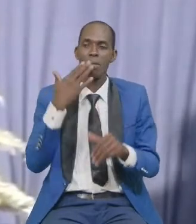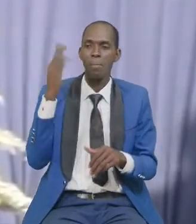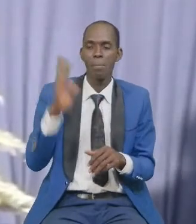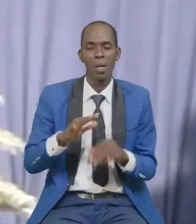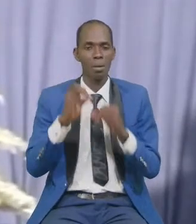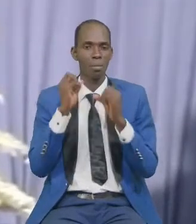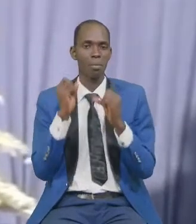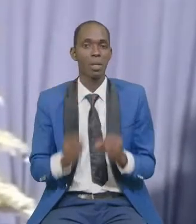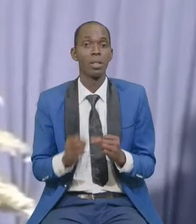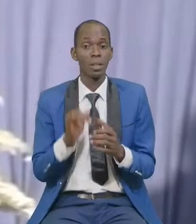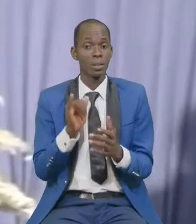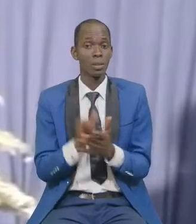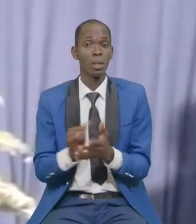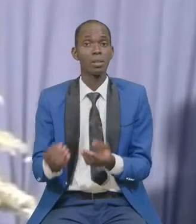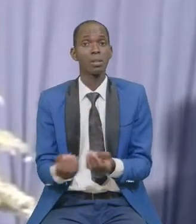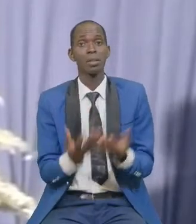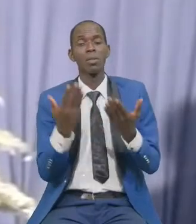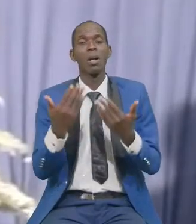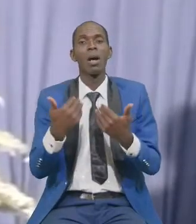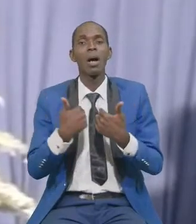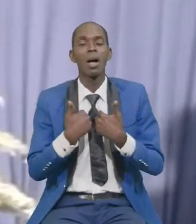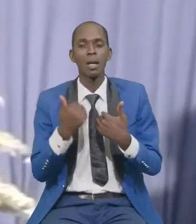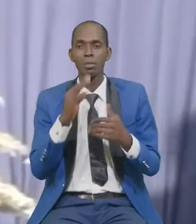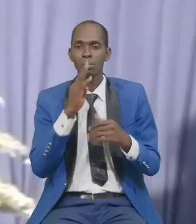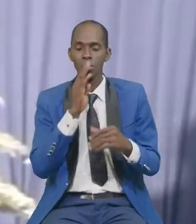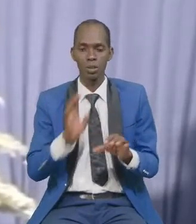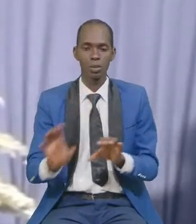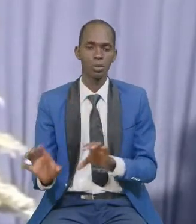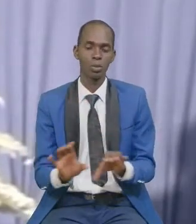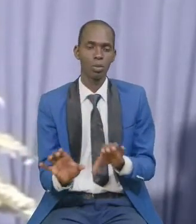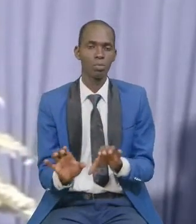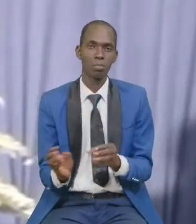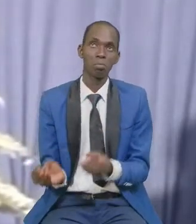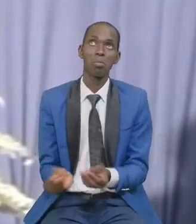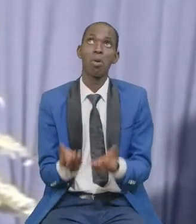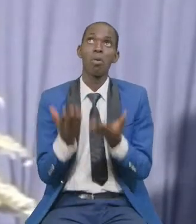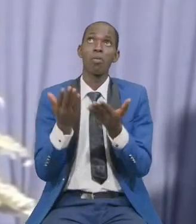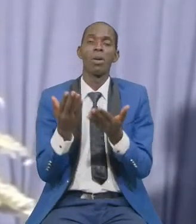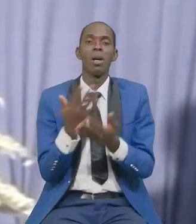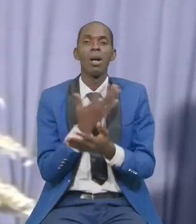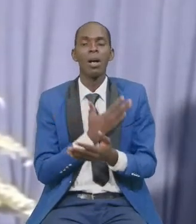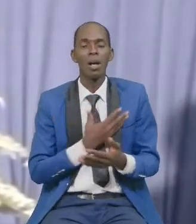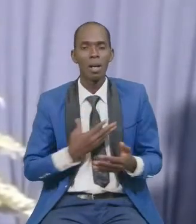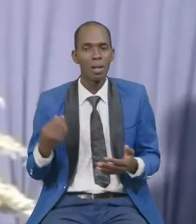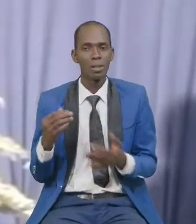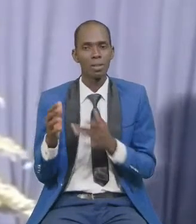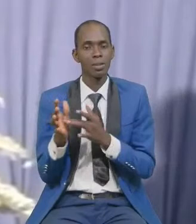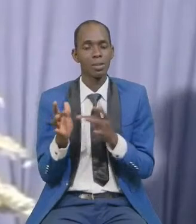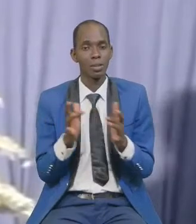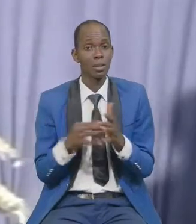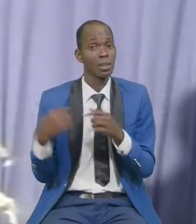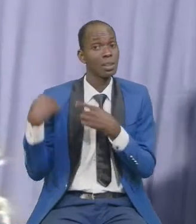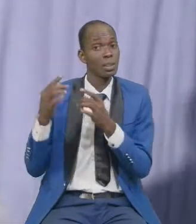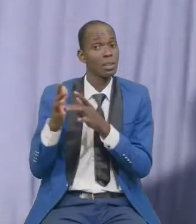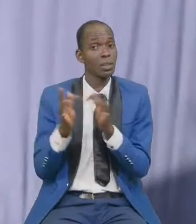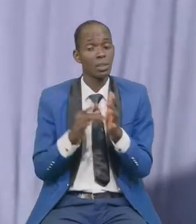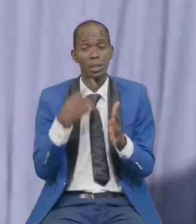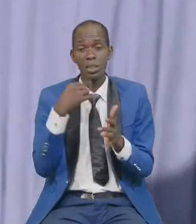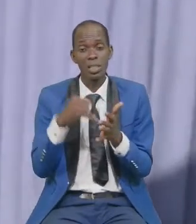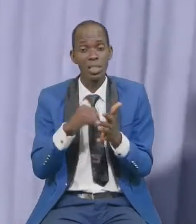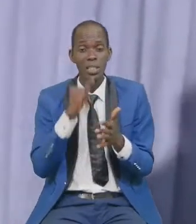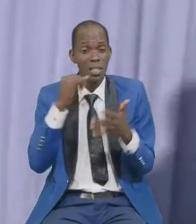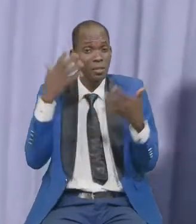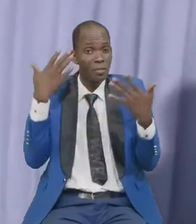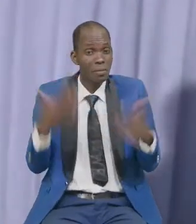power. That sacrifice had been offered. And since Jesus said it is finished, now today